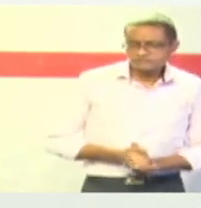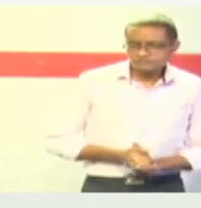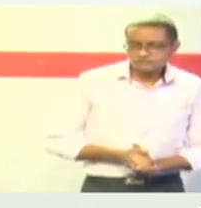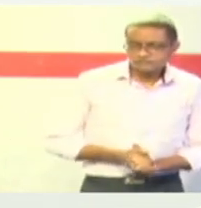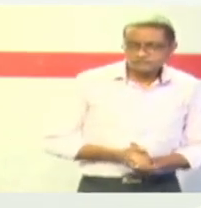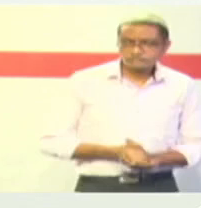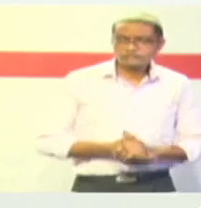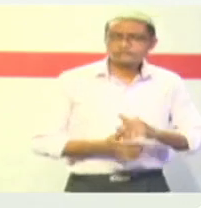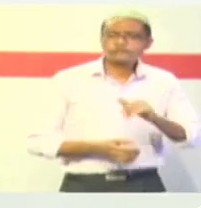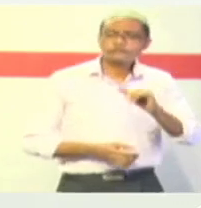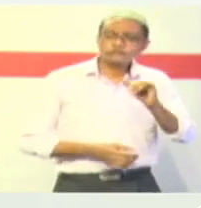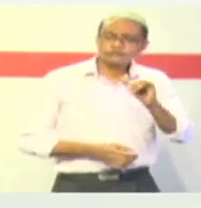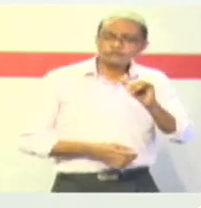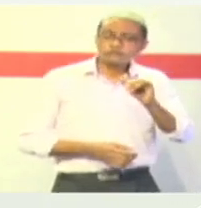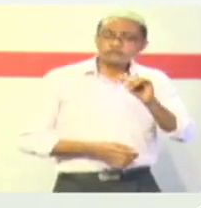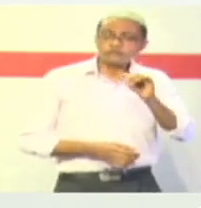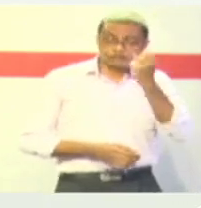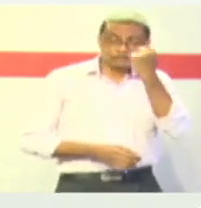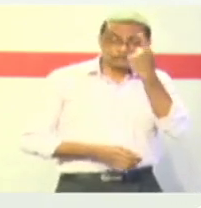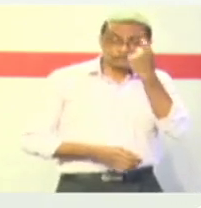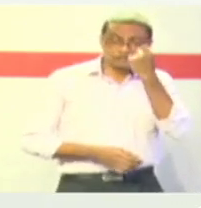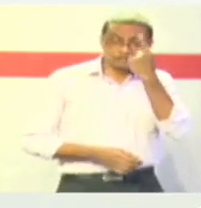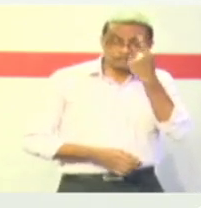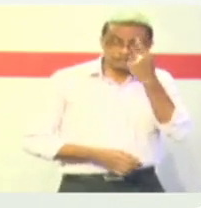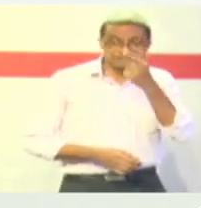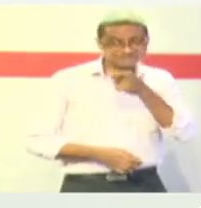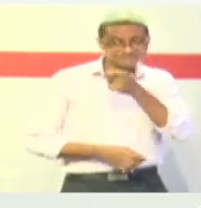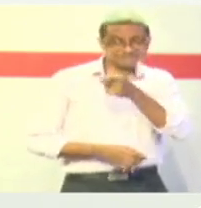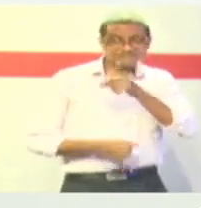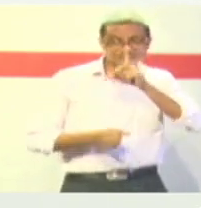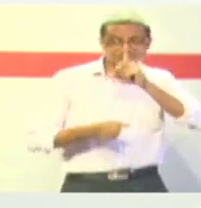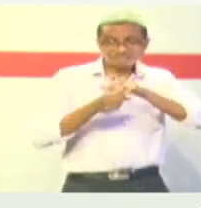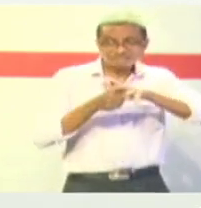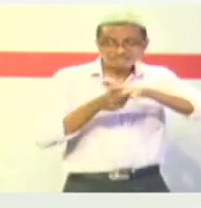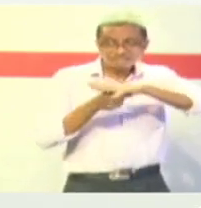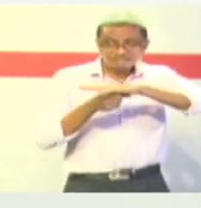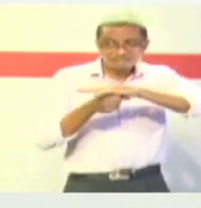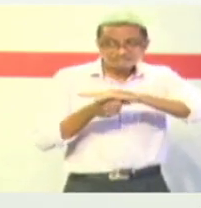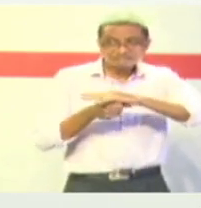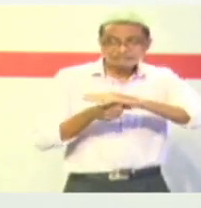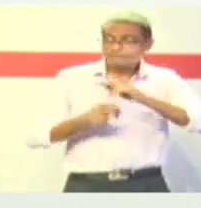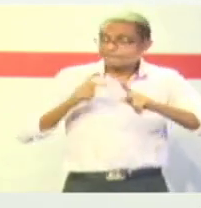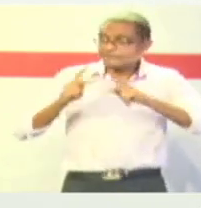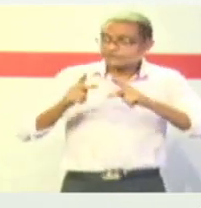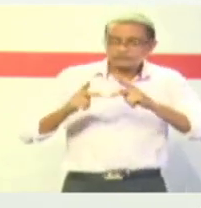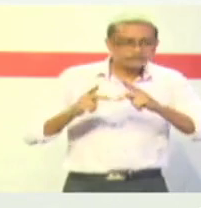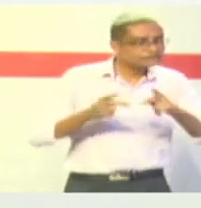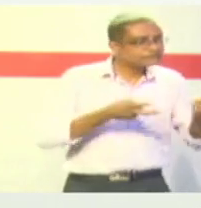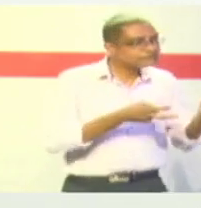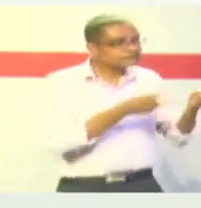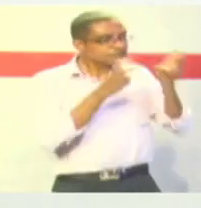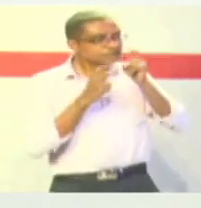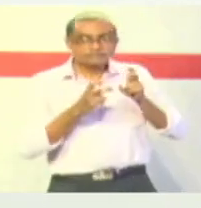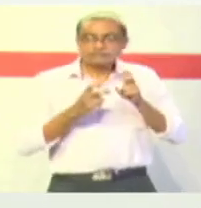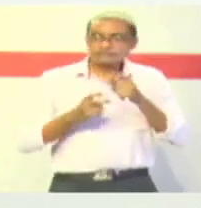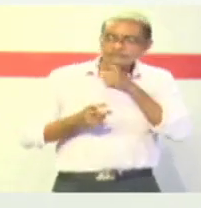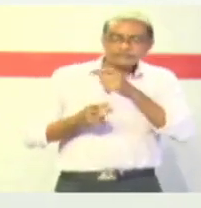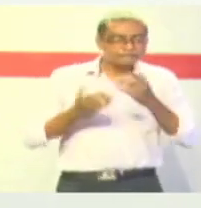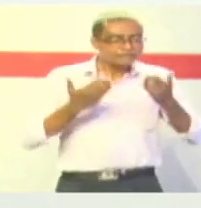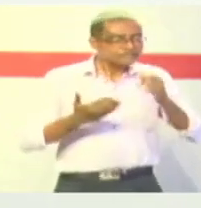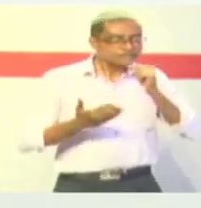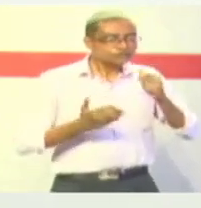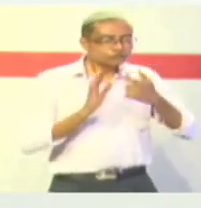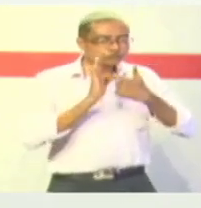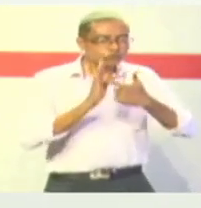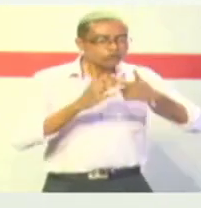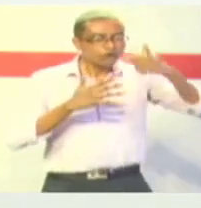and even the Alpha and the P1 lineage. However, it can have, again, asymptomatic forms of this disease. So it runs